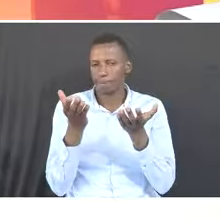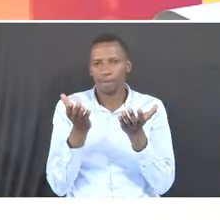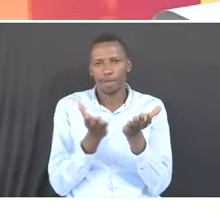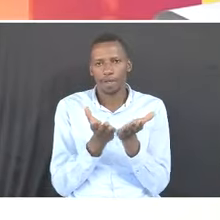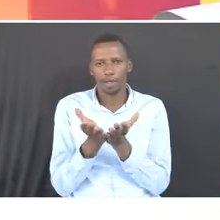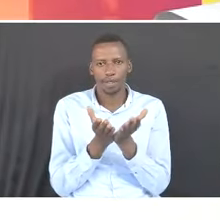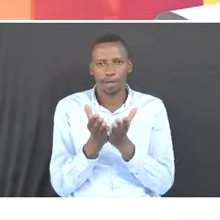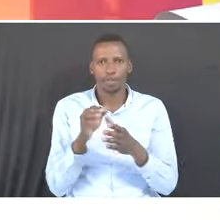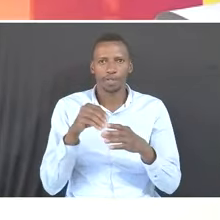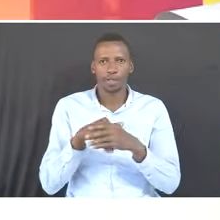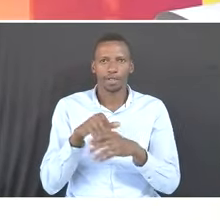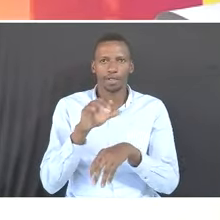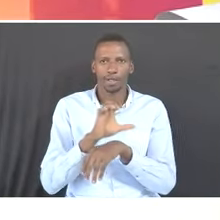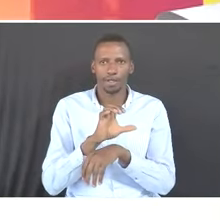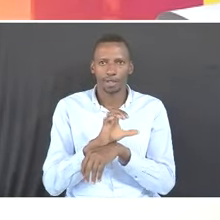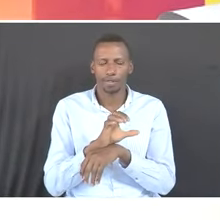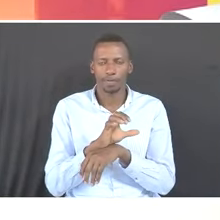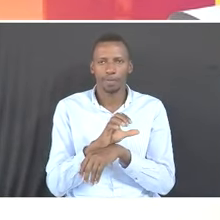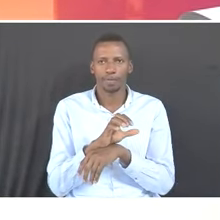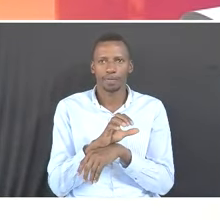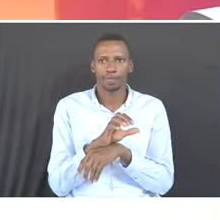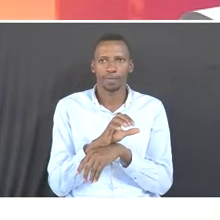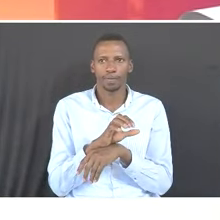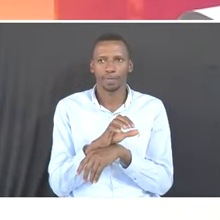church. It is servant service.